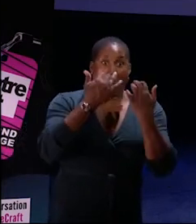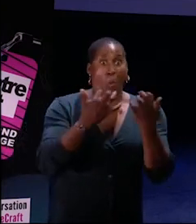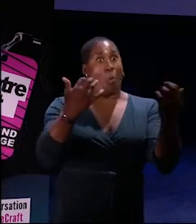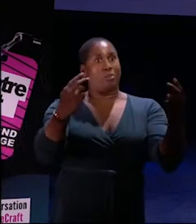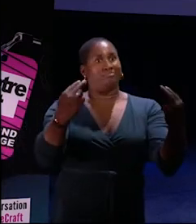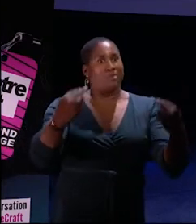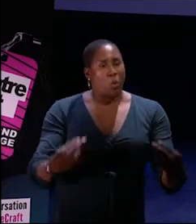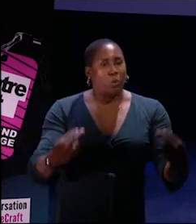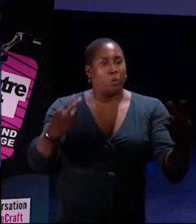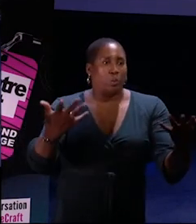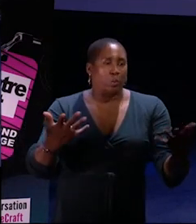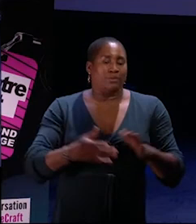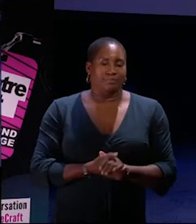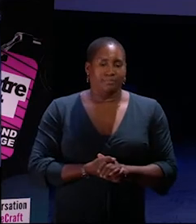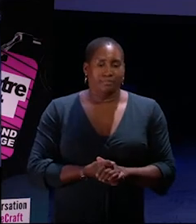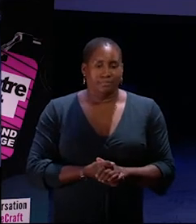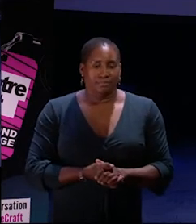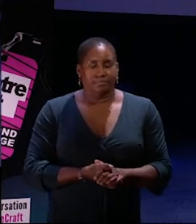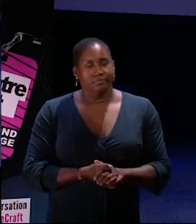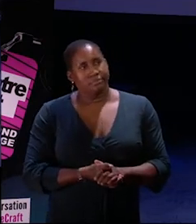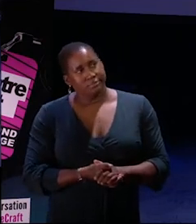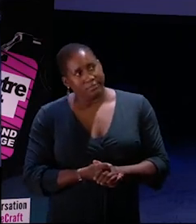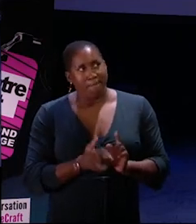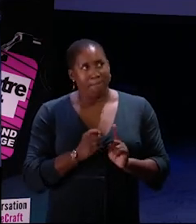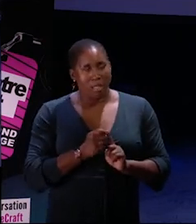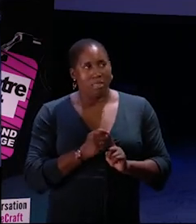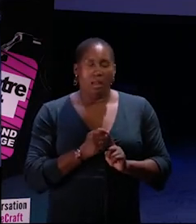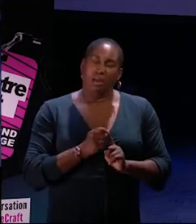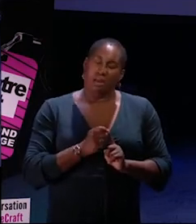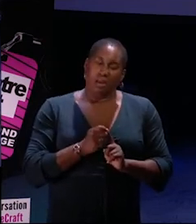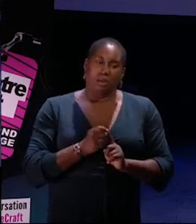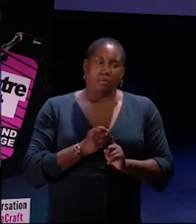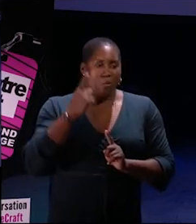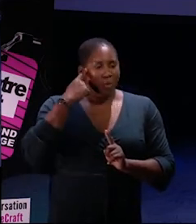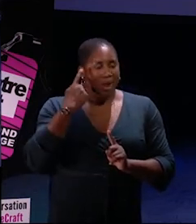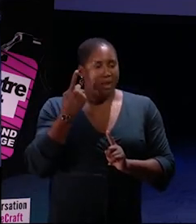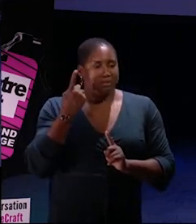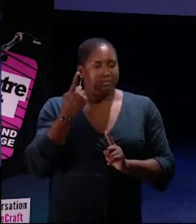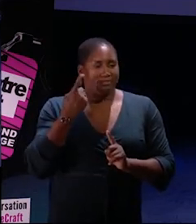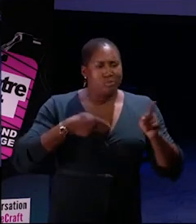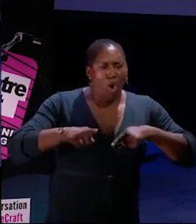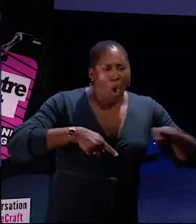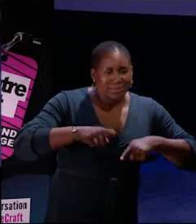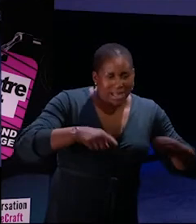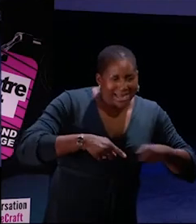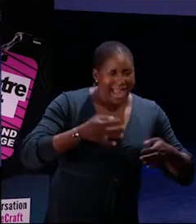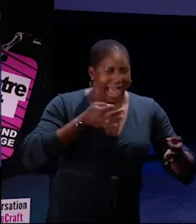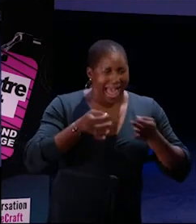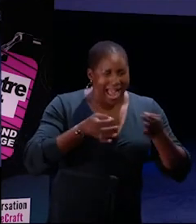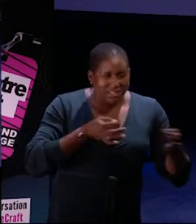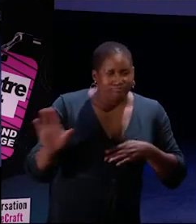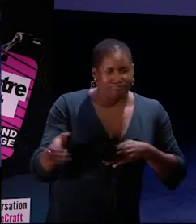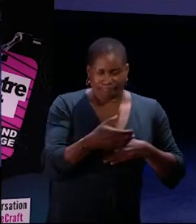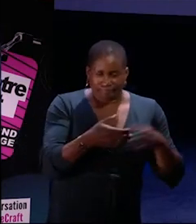with. Great. Yeah, I think it's, we often think about casting around actors